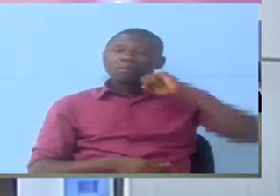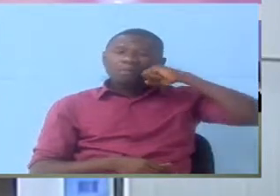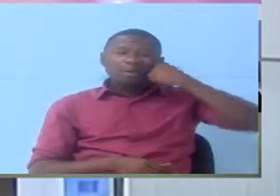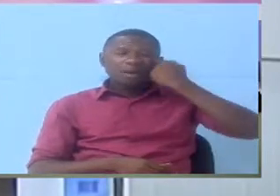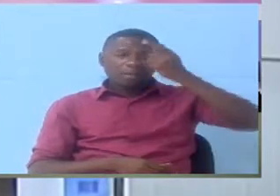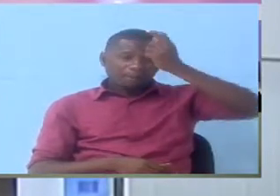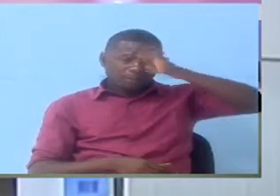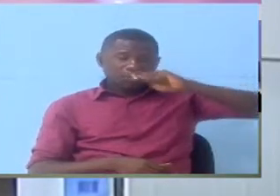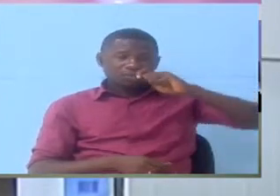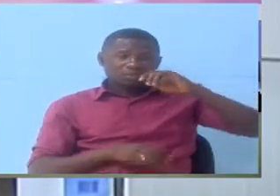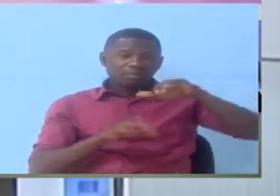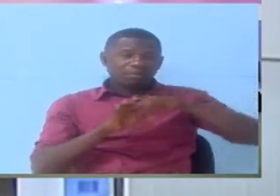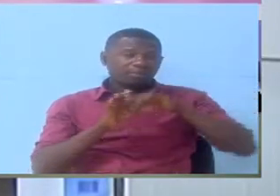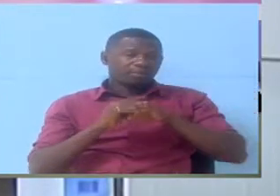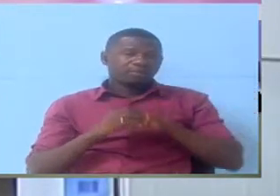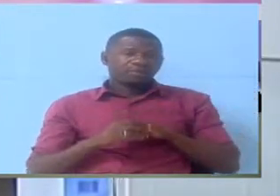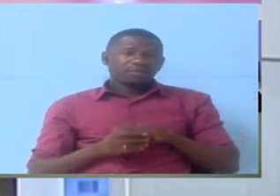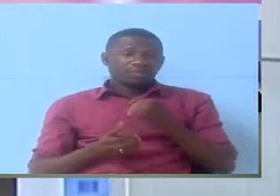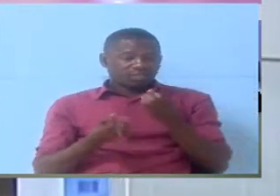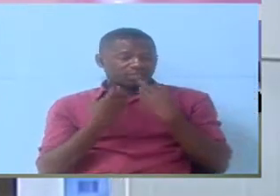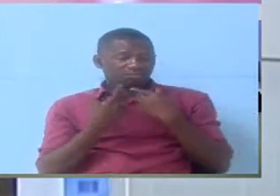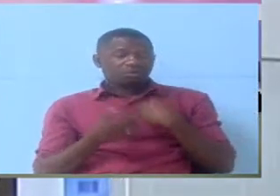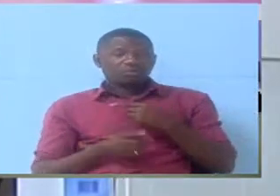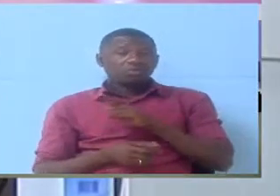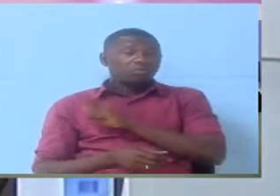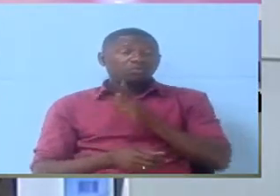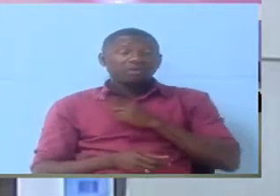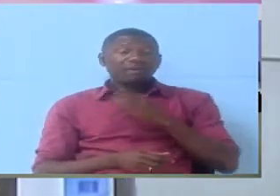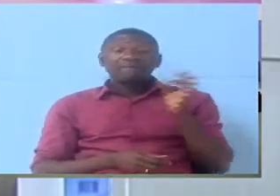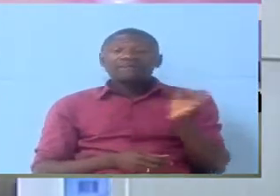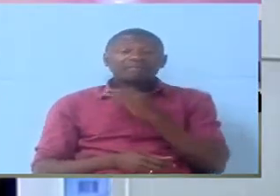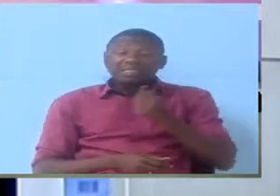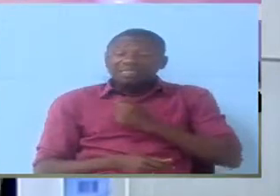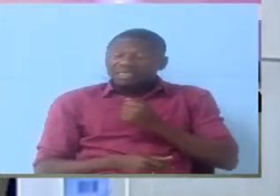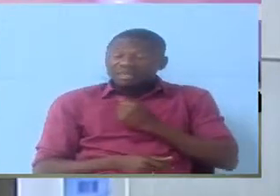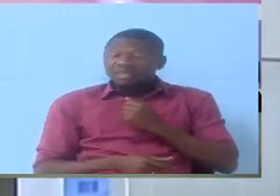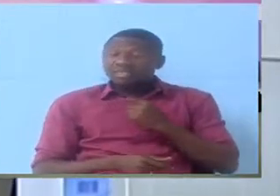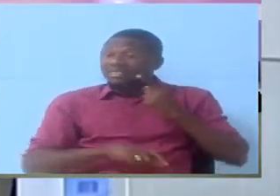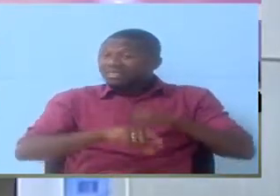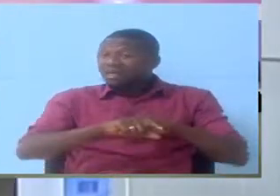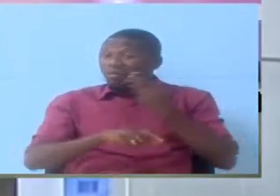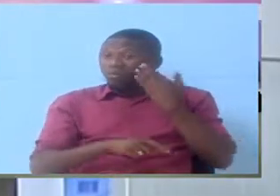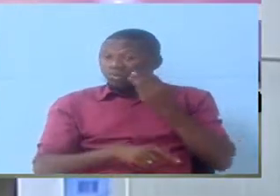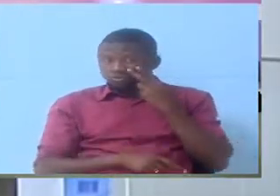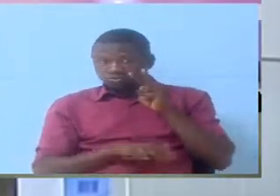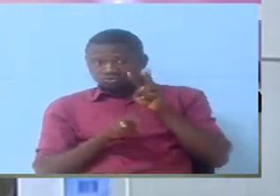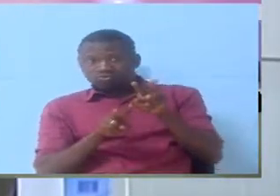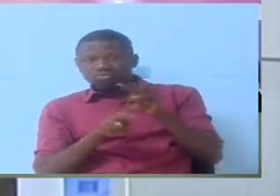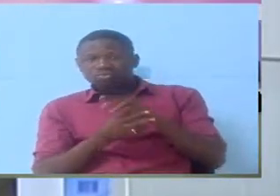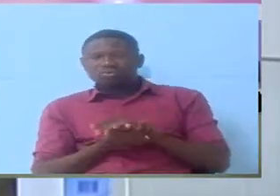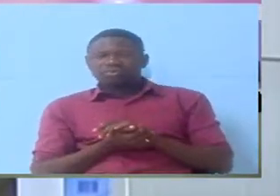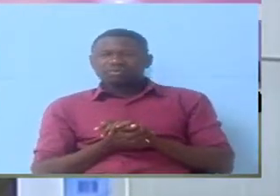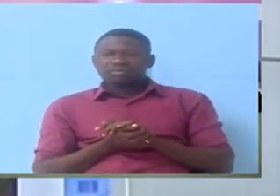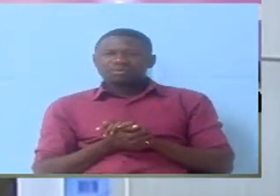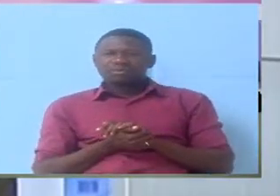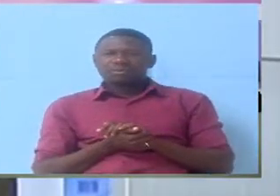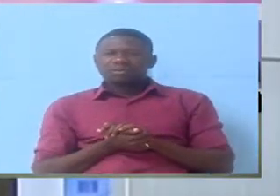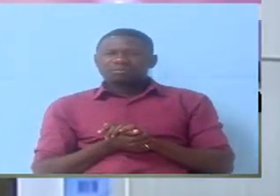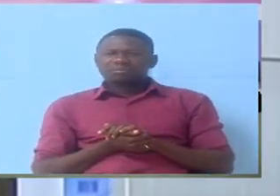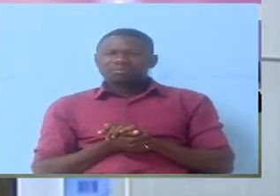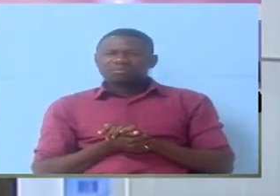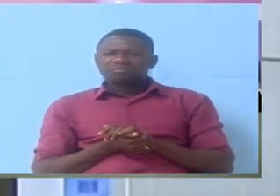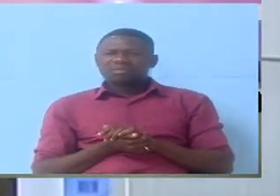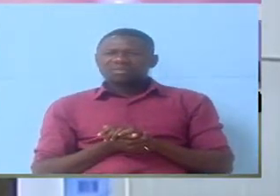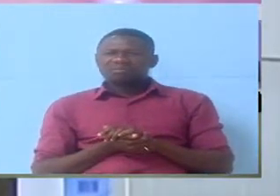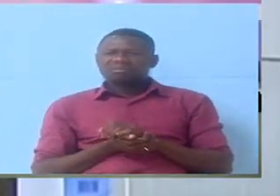PIU. He said to me, we were so terrified when we saw you. Akwa nyen konki insilanta bringe ya kanang. He said to me, I said to him, what happened?